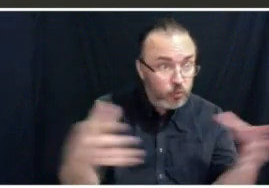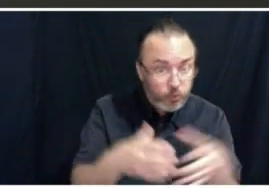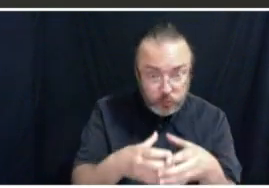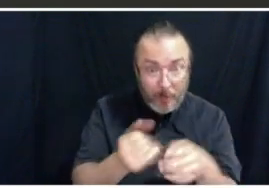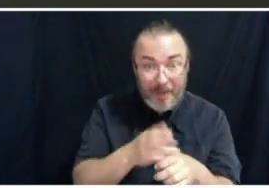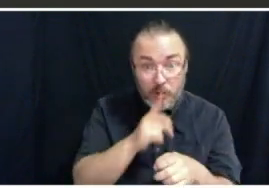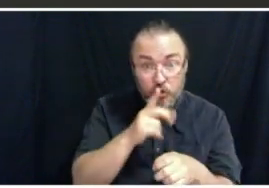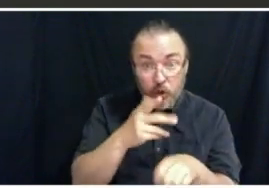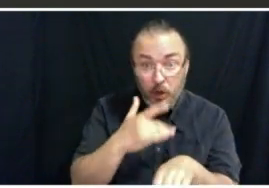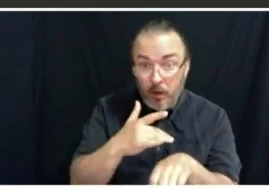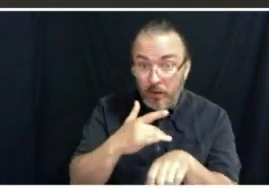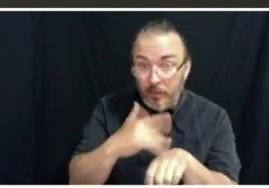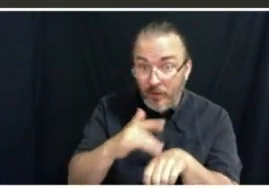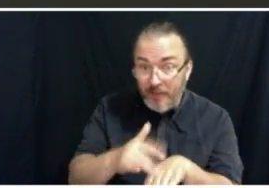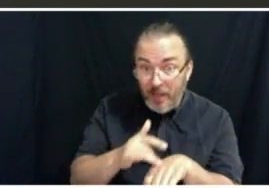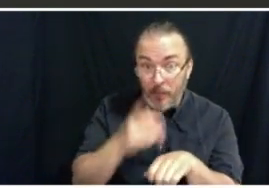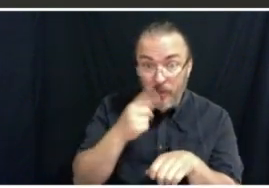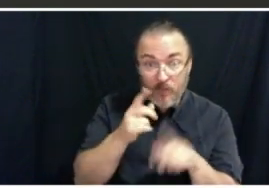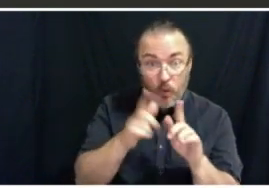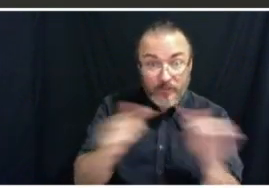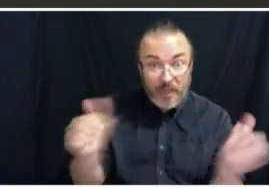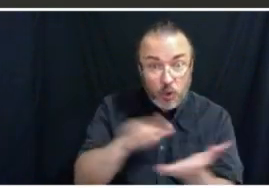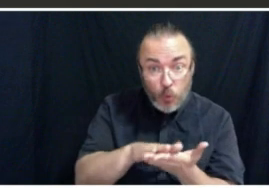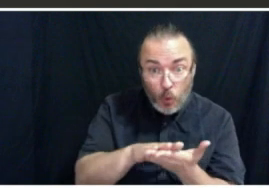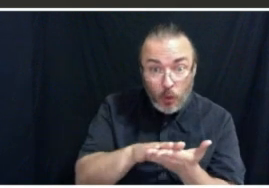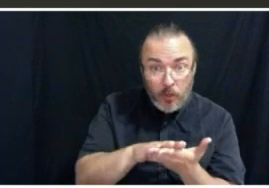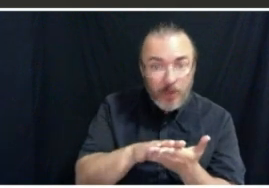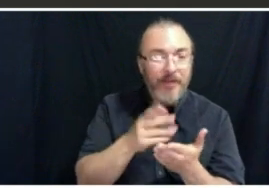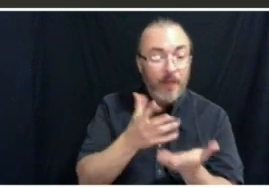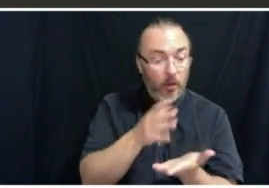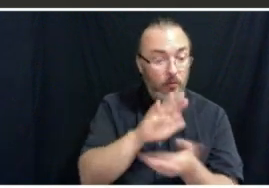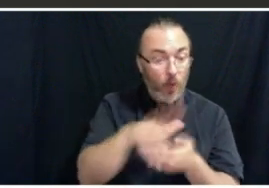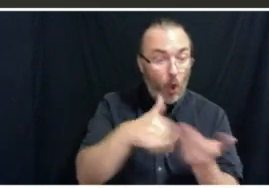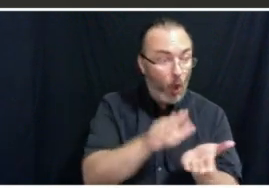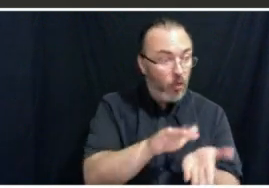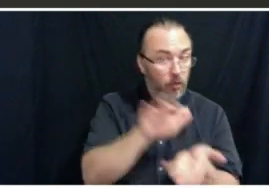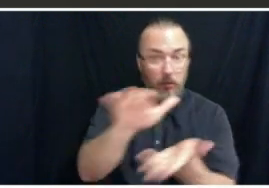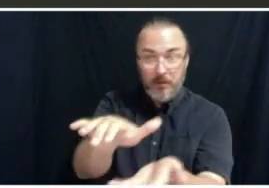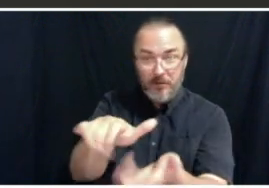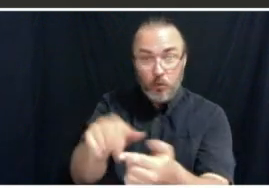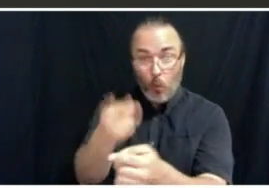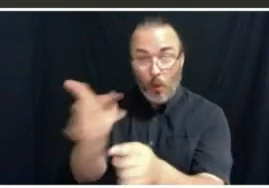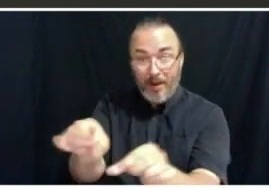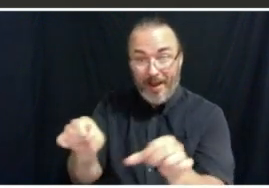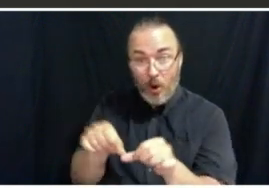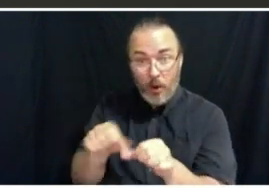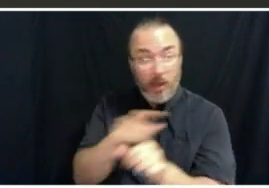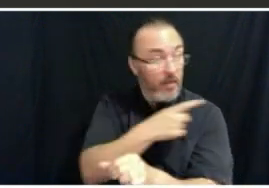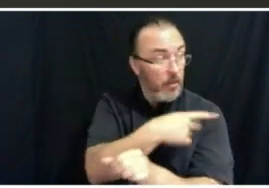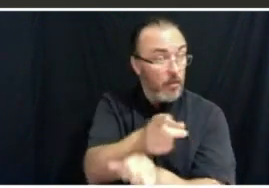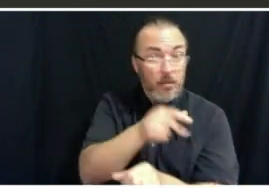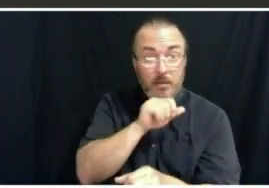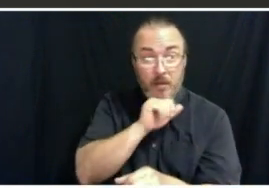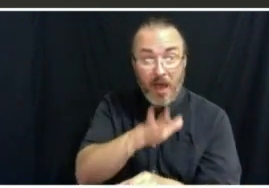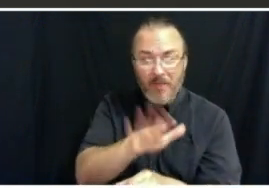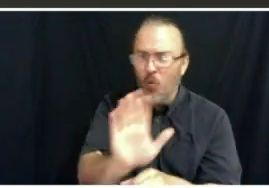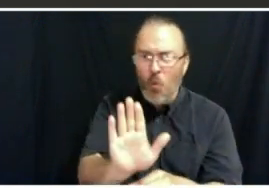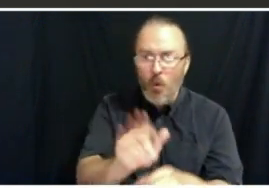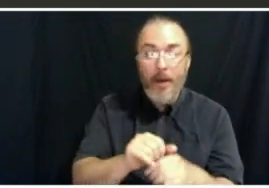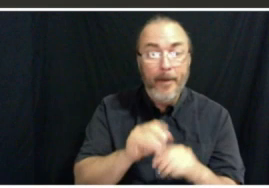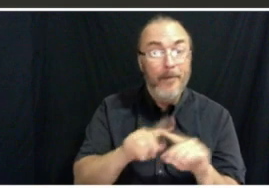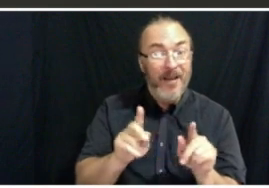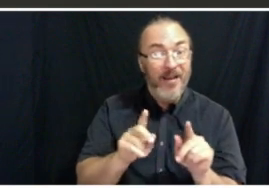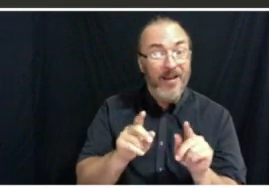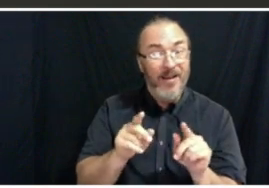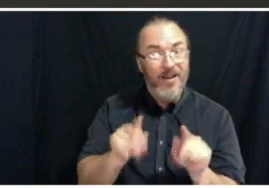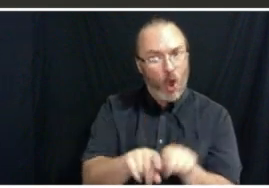all schools, rather than concentrating them in just some areas. But there are also questions of how one can spend more. So